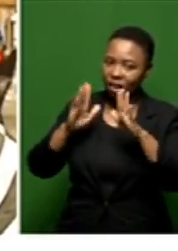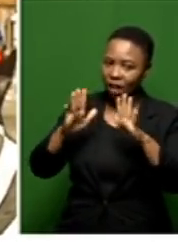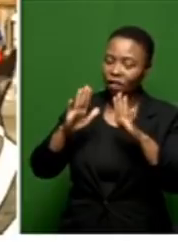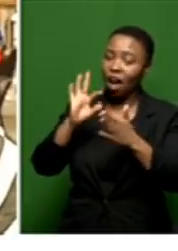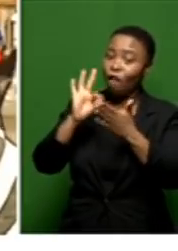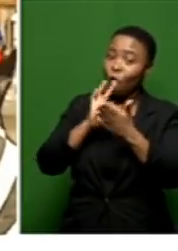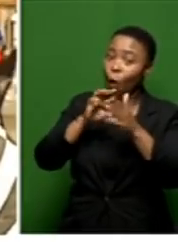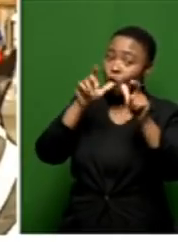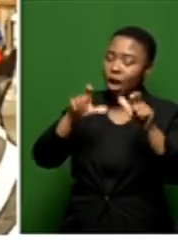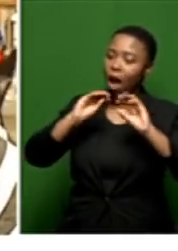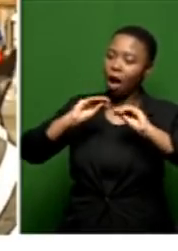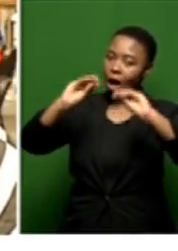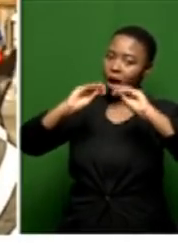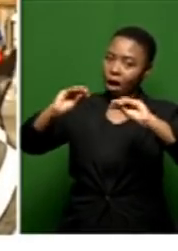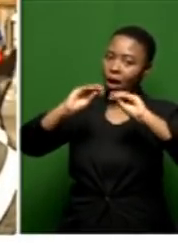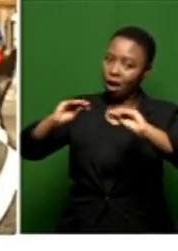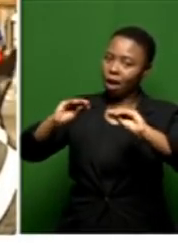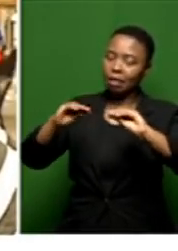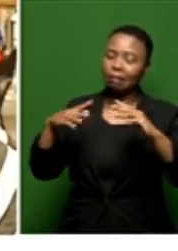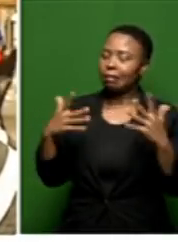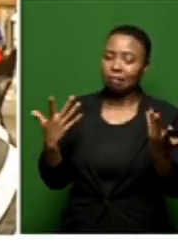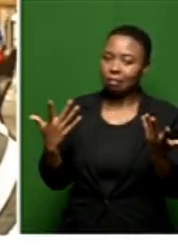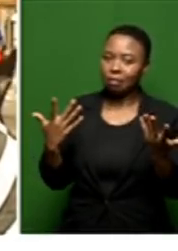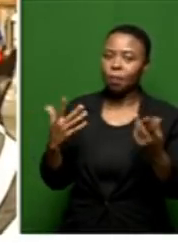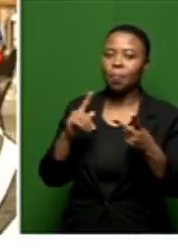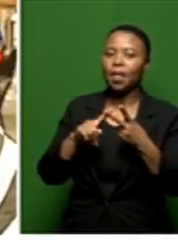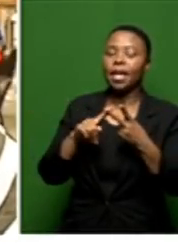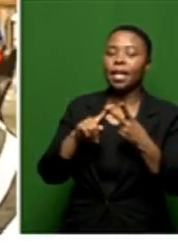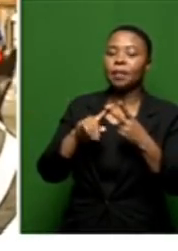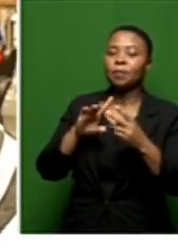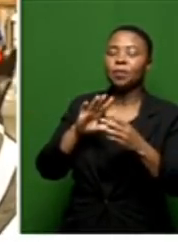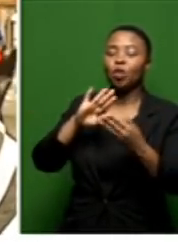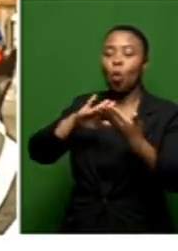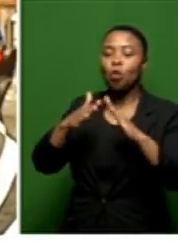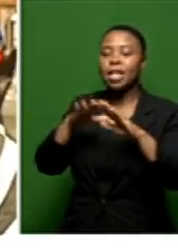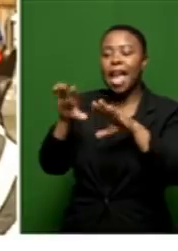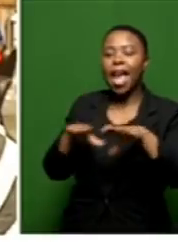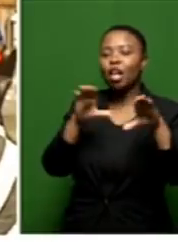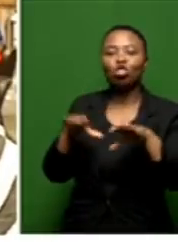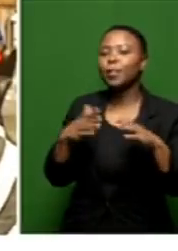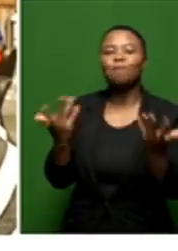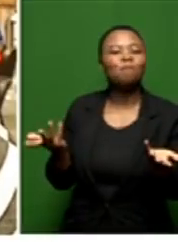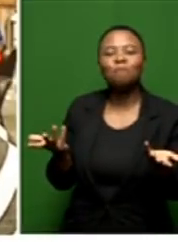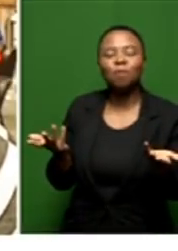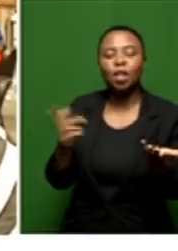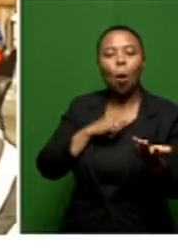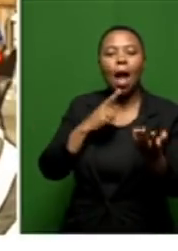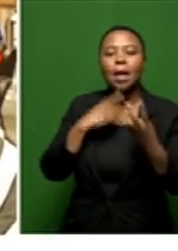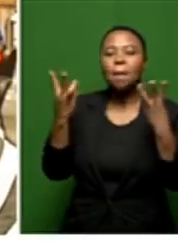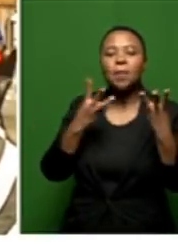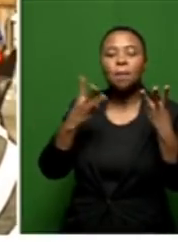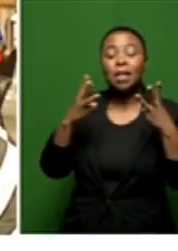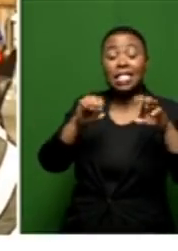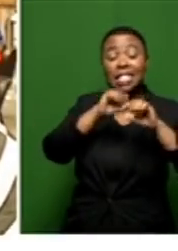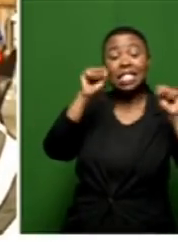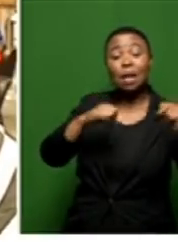education, in terms of citizenship or active citizenship action, because a lot of people don't quite understand how the system